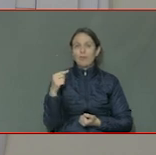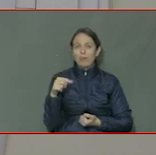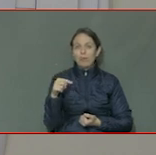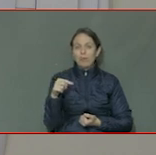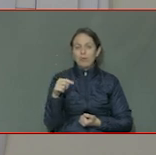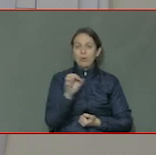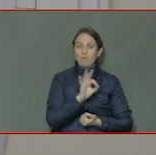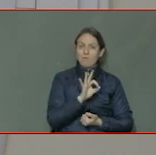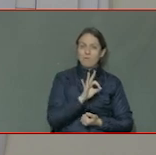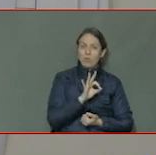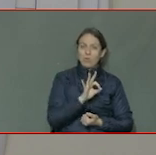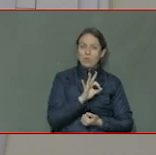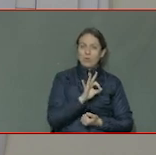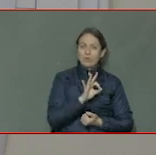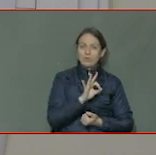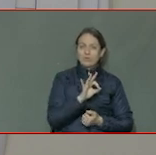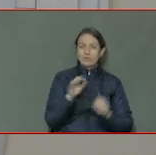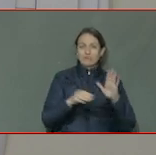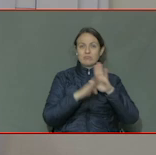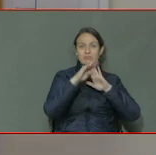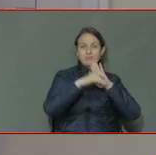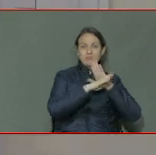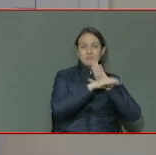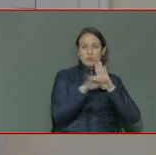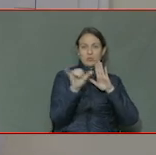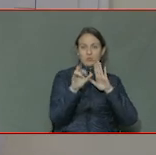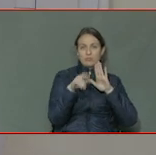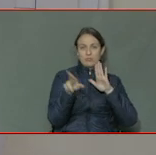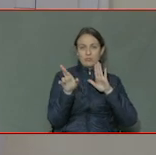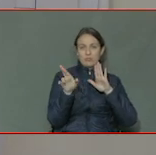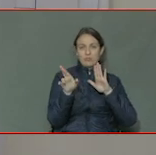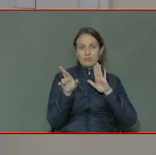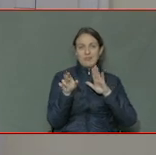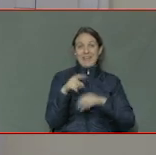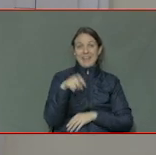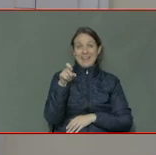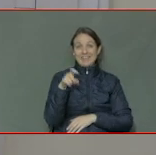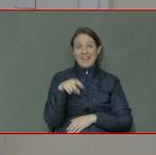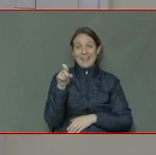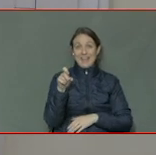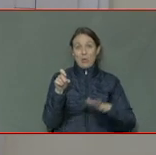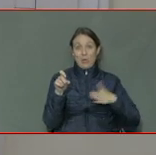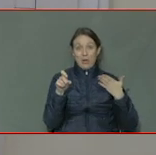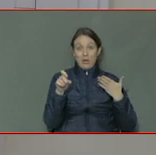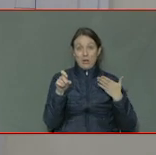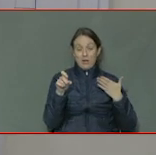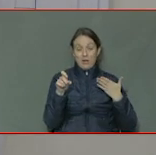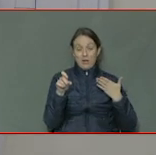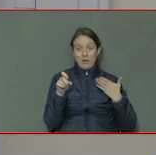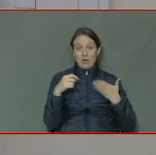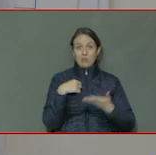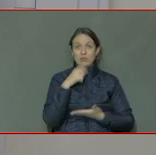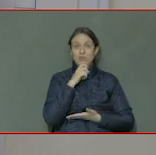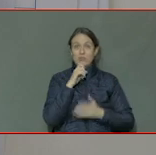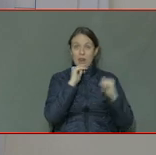force X shown on the graph? So I want X. So if I use that dotted